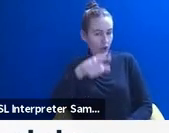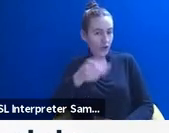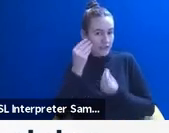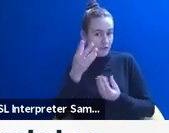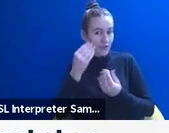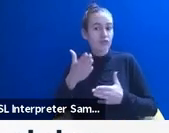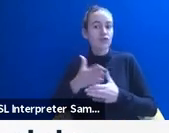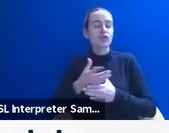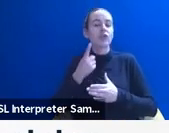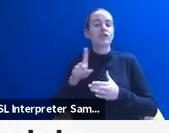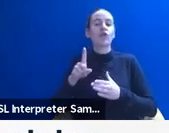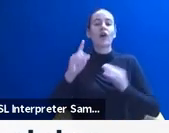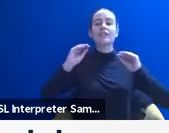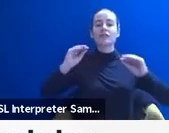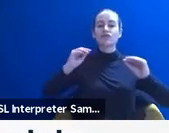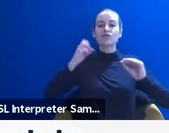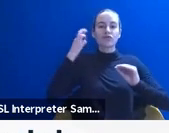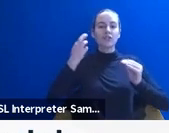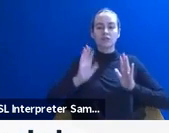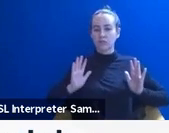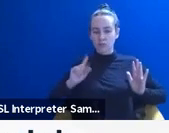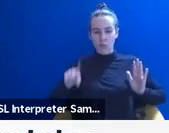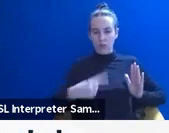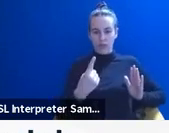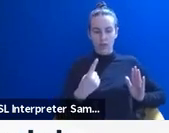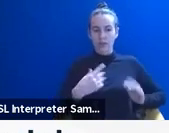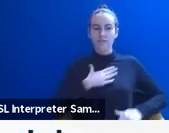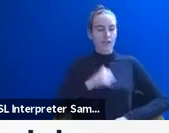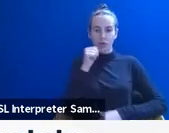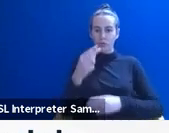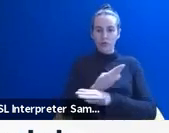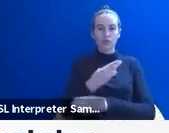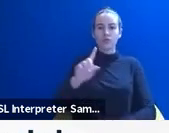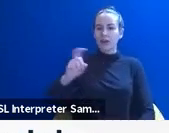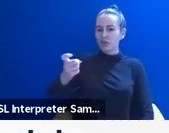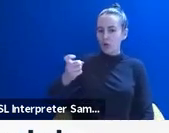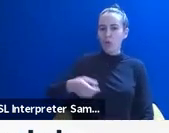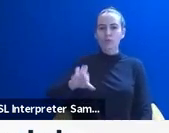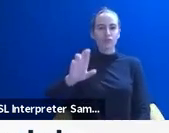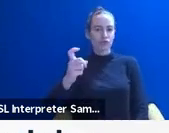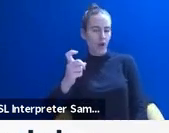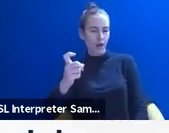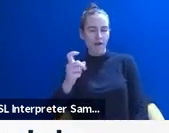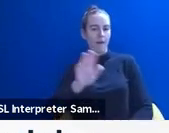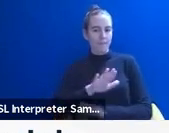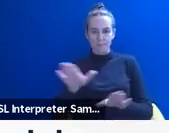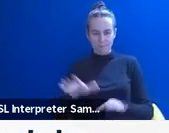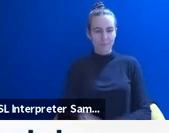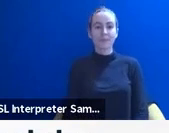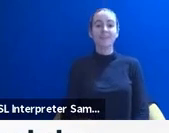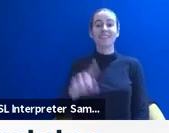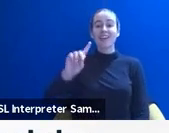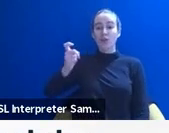for educational purposes only and should not be used to diagnose symptoms or prescribe exercises. Again, diagnosis